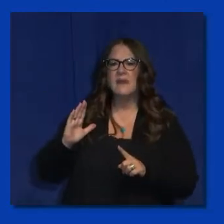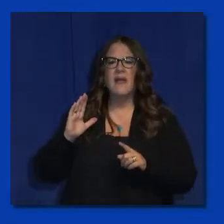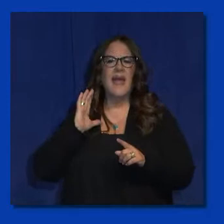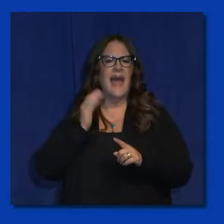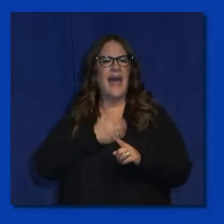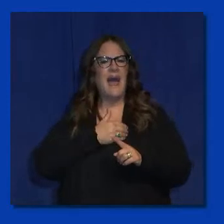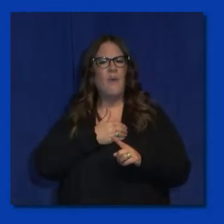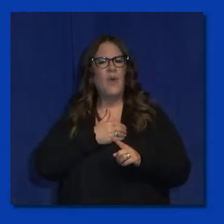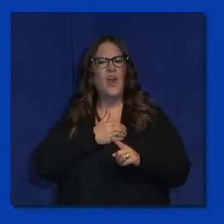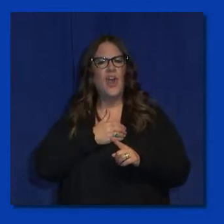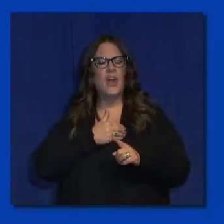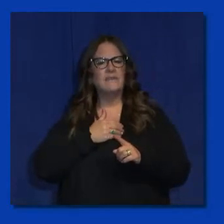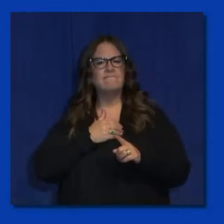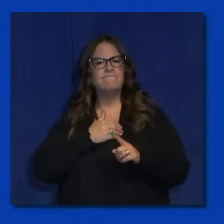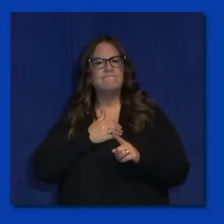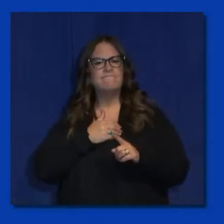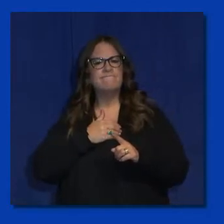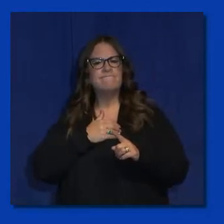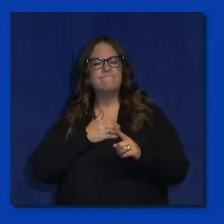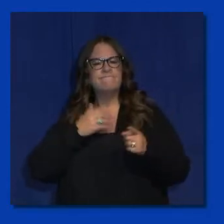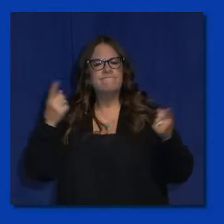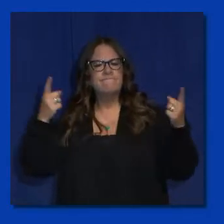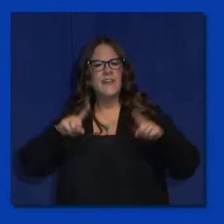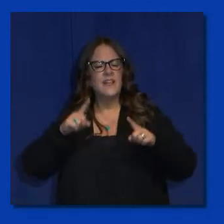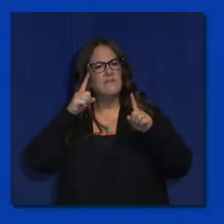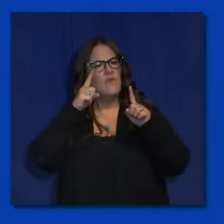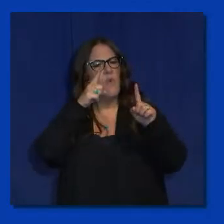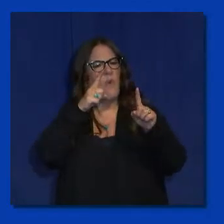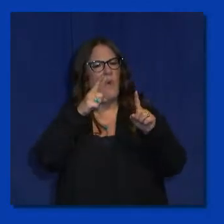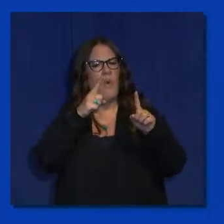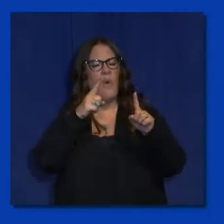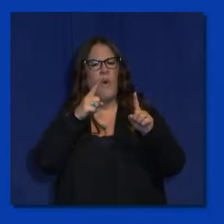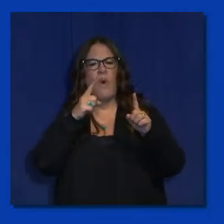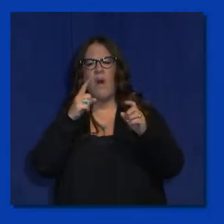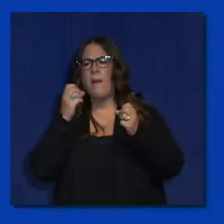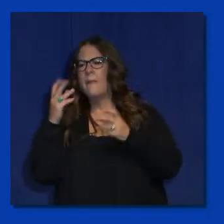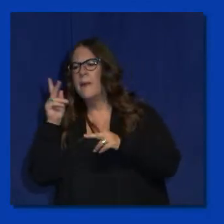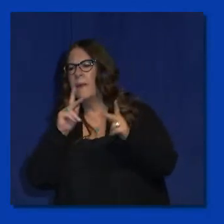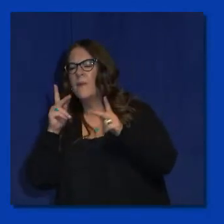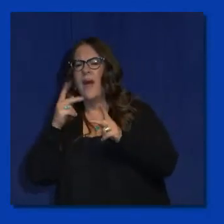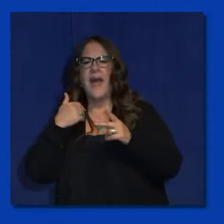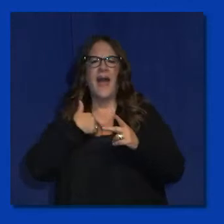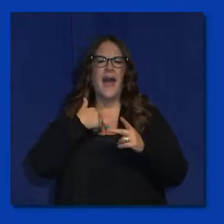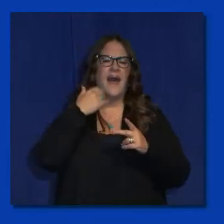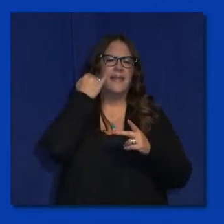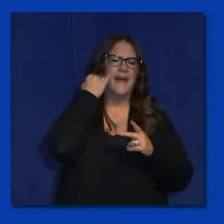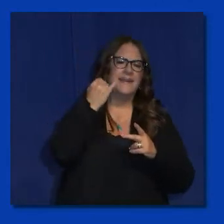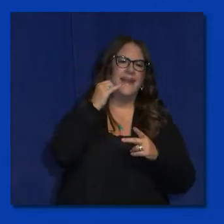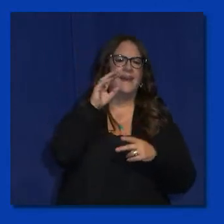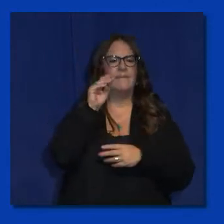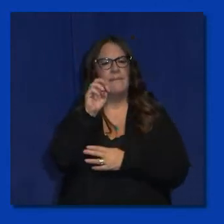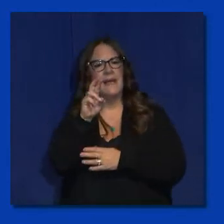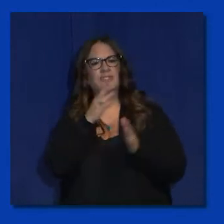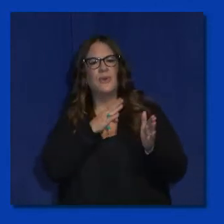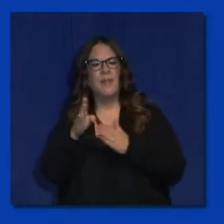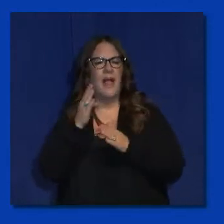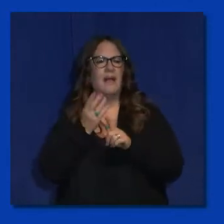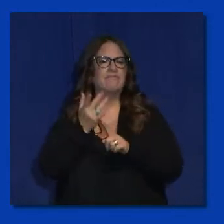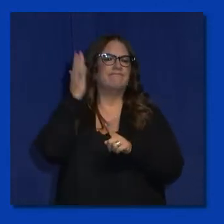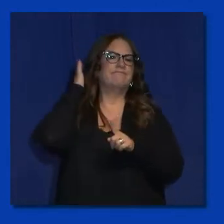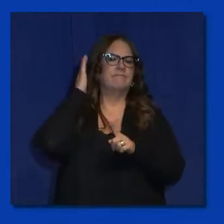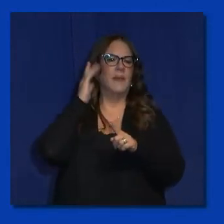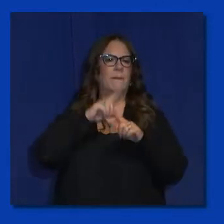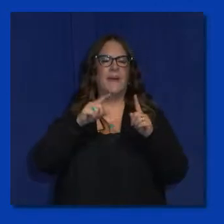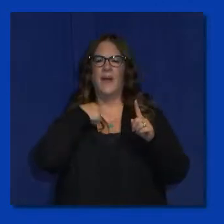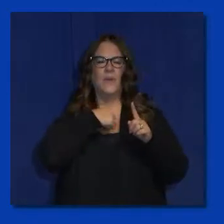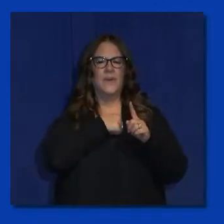goal, a vision. Everybody's been, running around. You had the master plan decades ago, but we never had an attainment goal for the entire state.